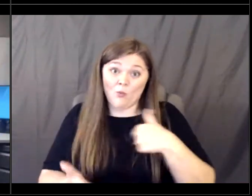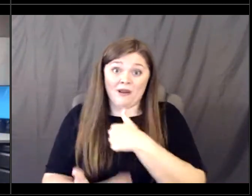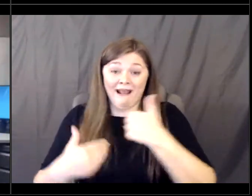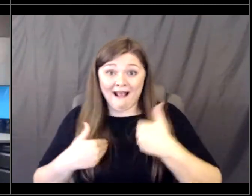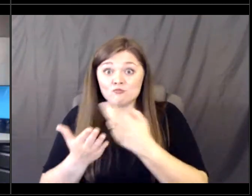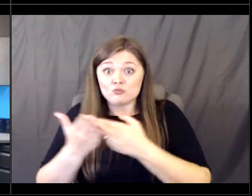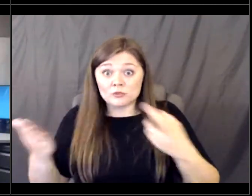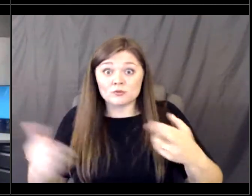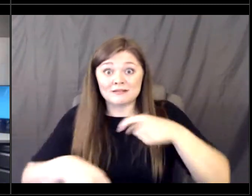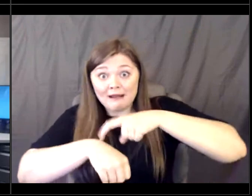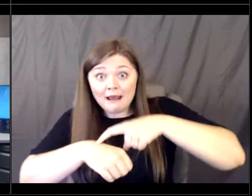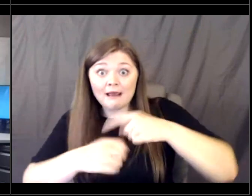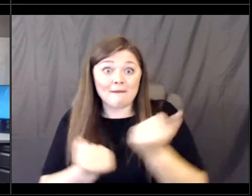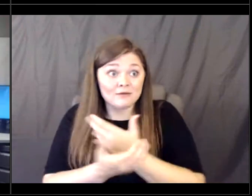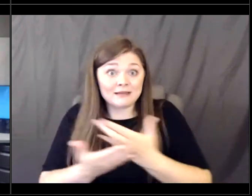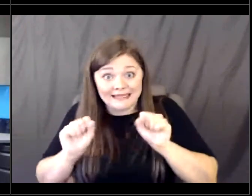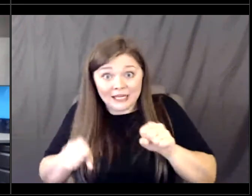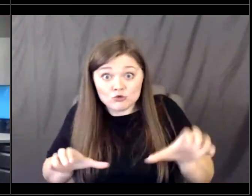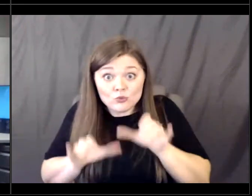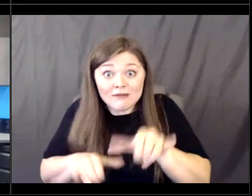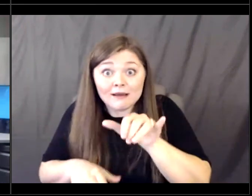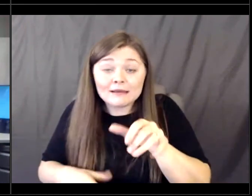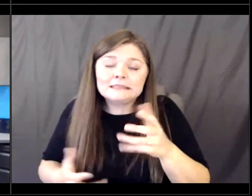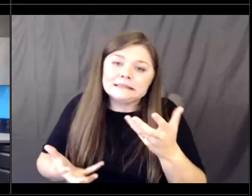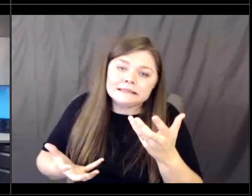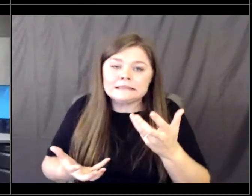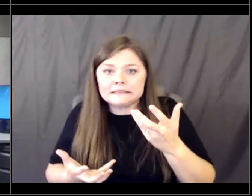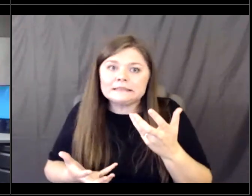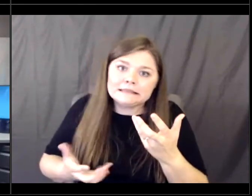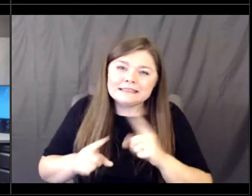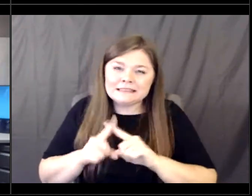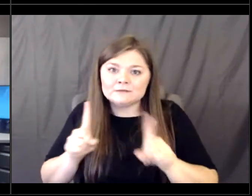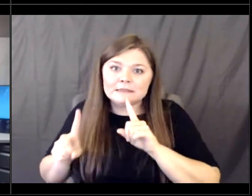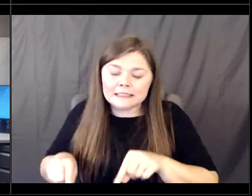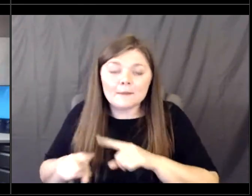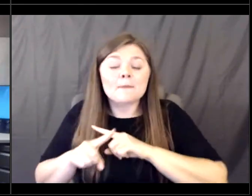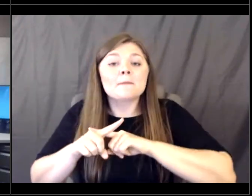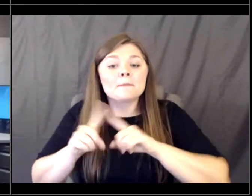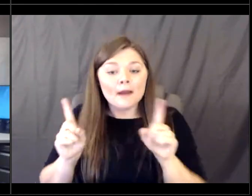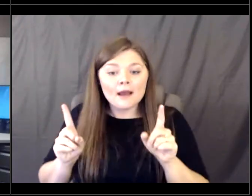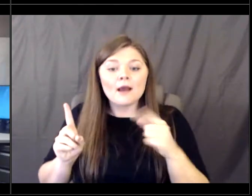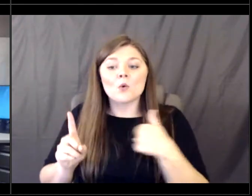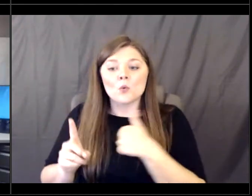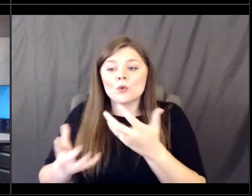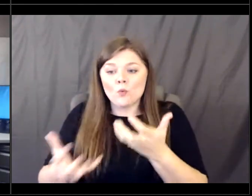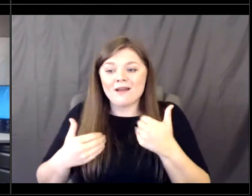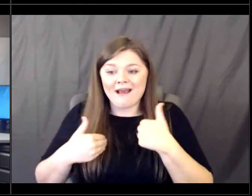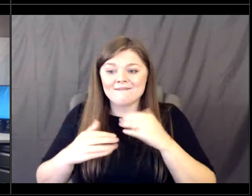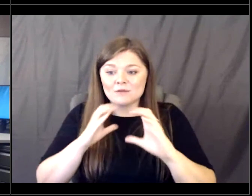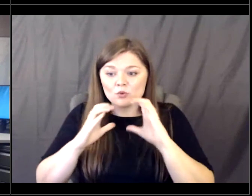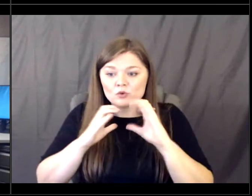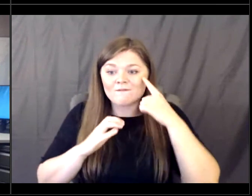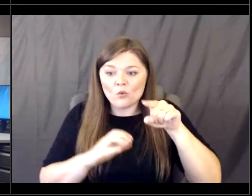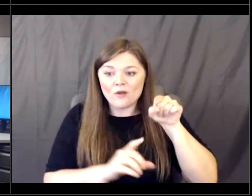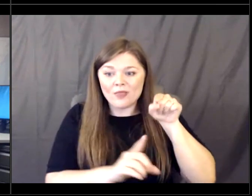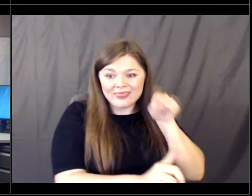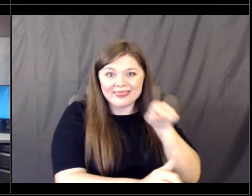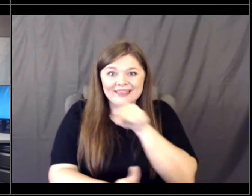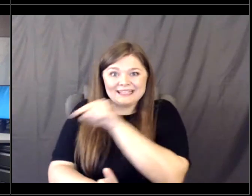different story. But the pursuit of having this communication for these populations is what we're supposed to be